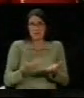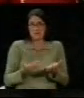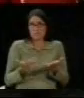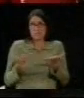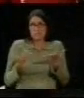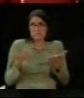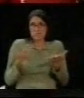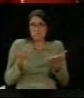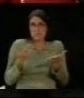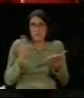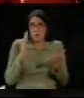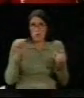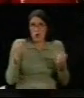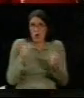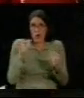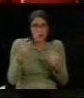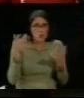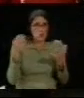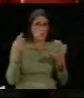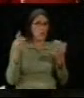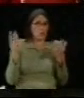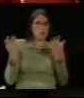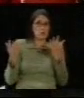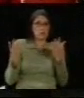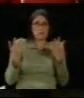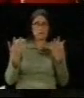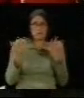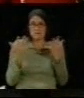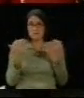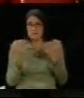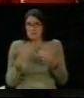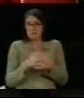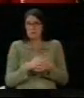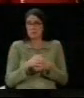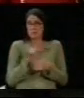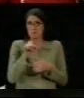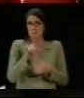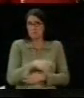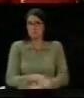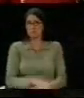that hurt you, or, I mean, is that?